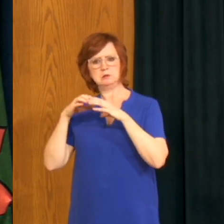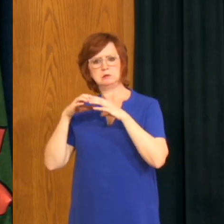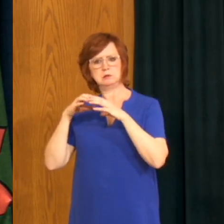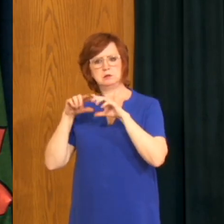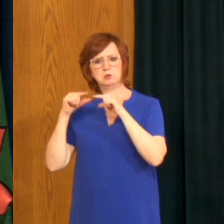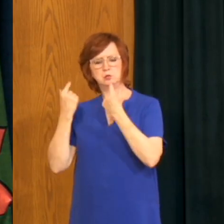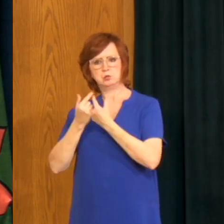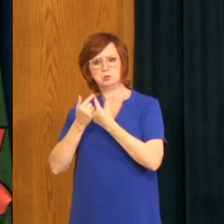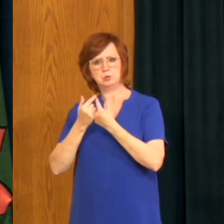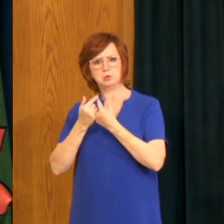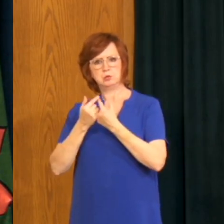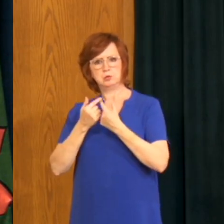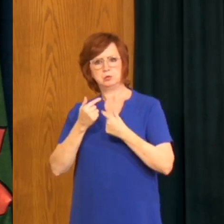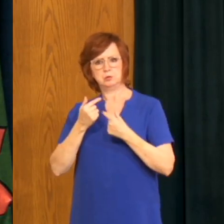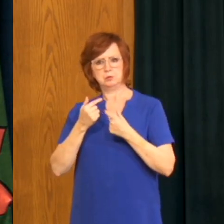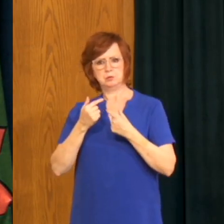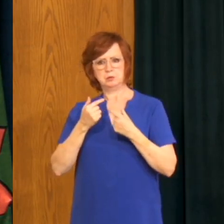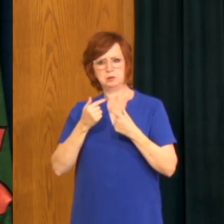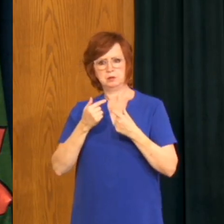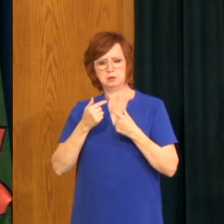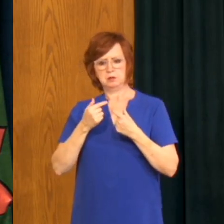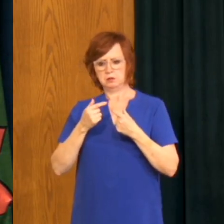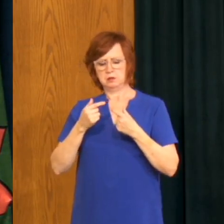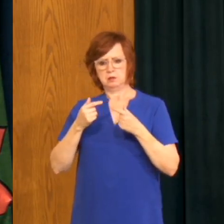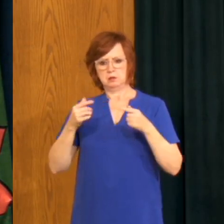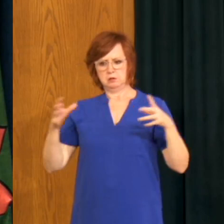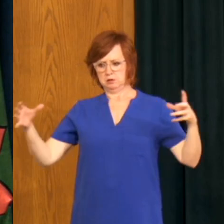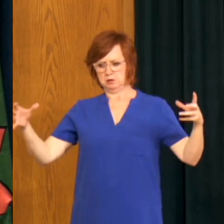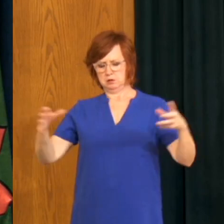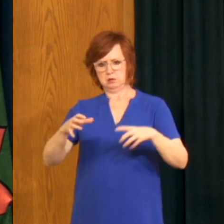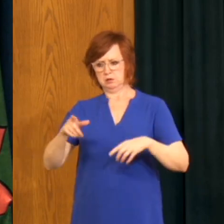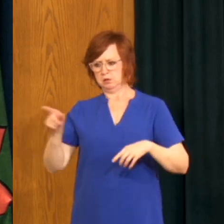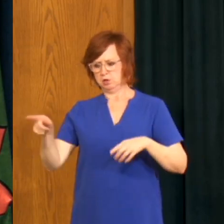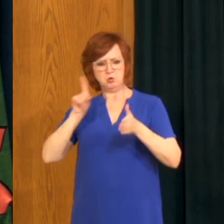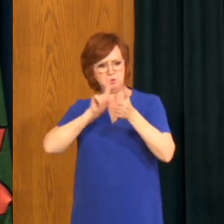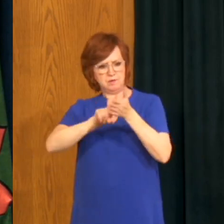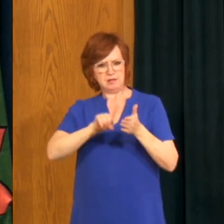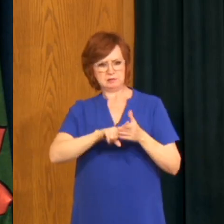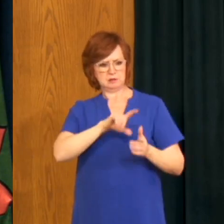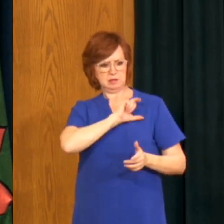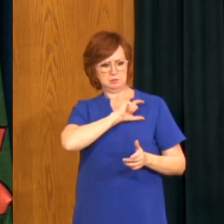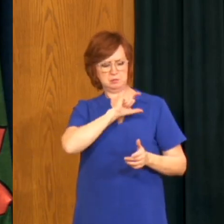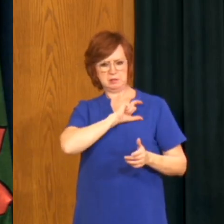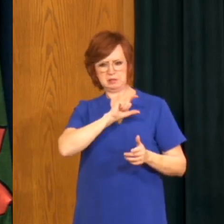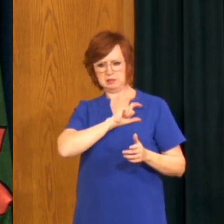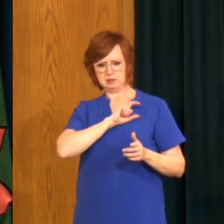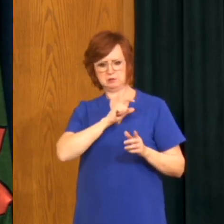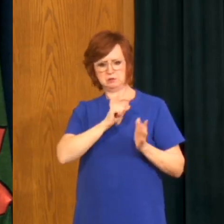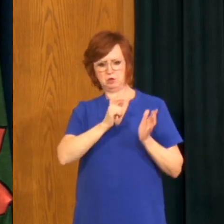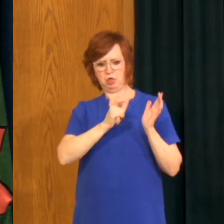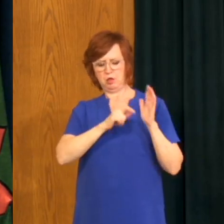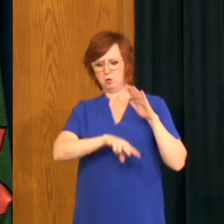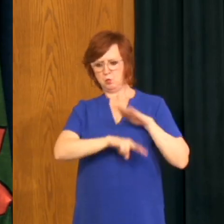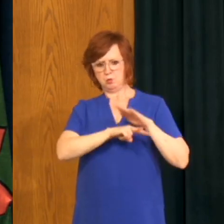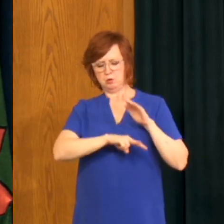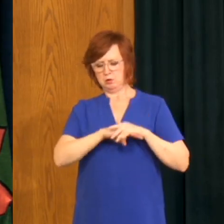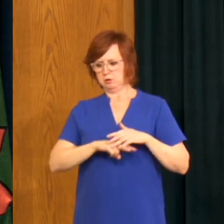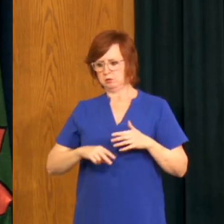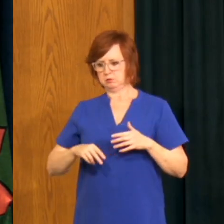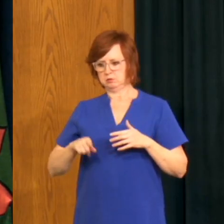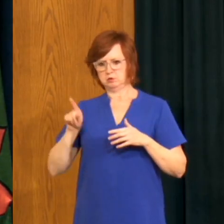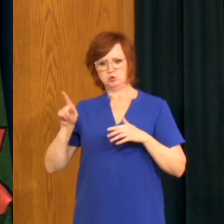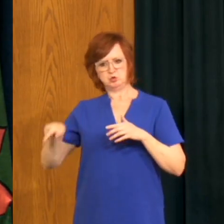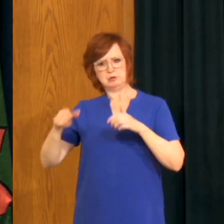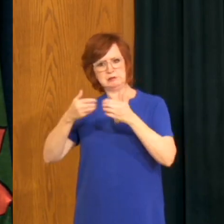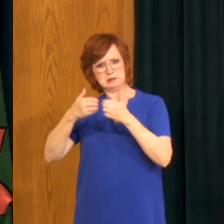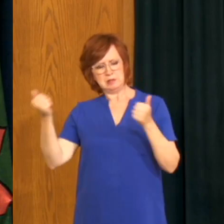to when there's going to be a separate kind of agency to investigate serious incidents. I would... I can't speak as to